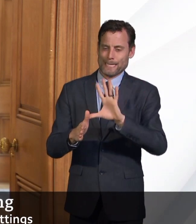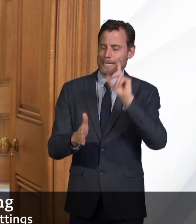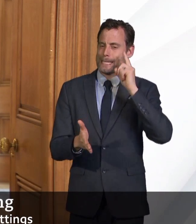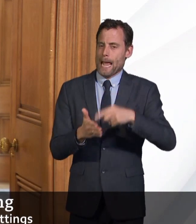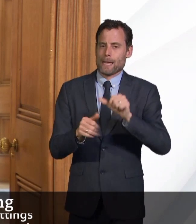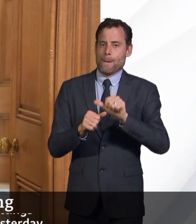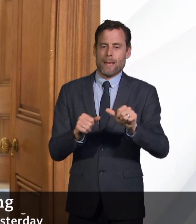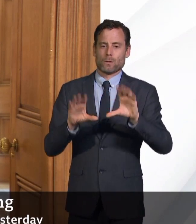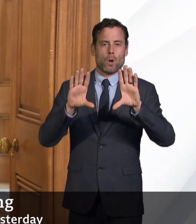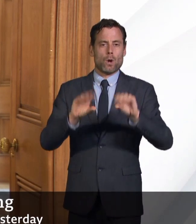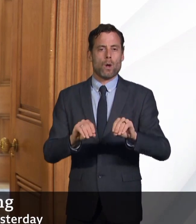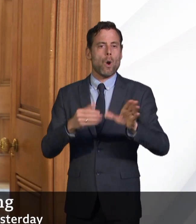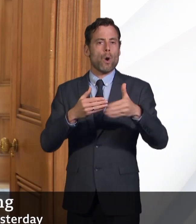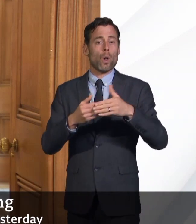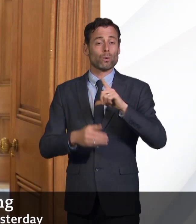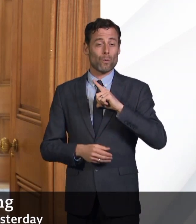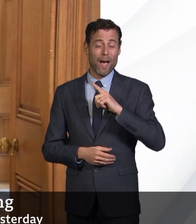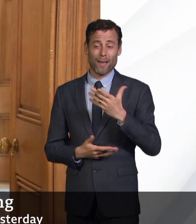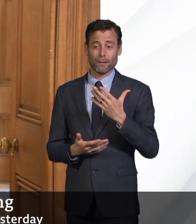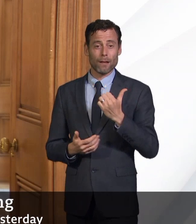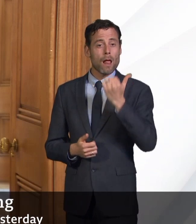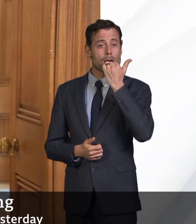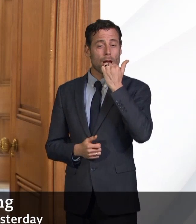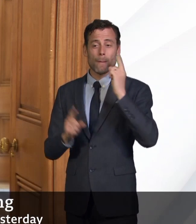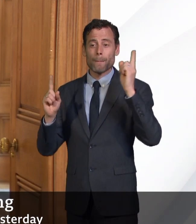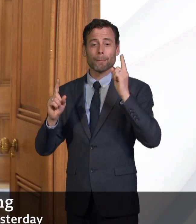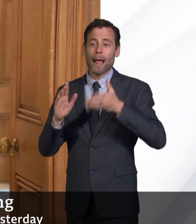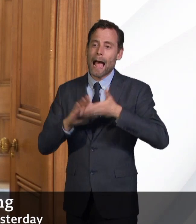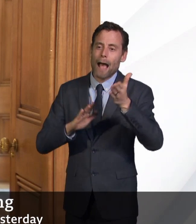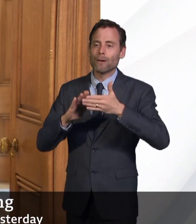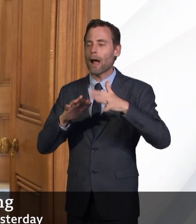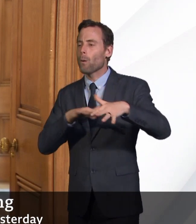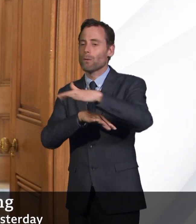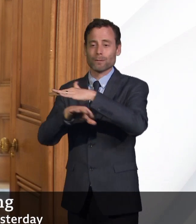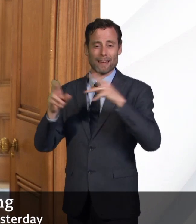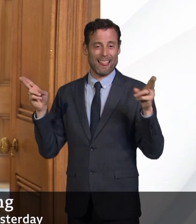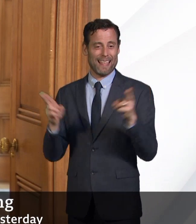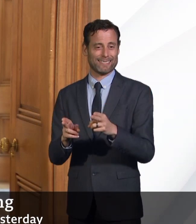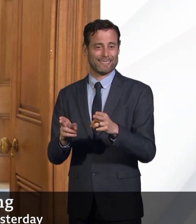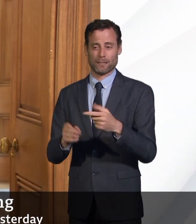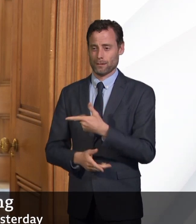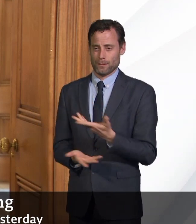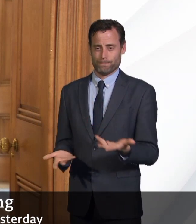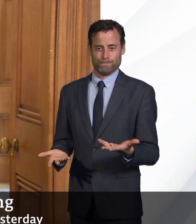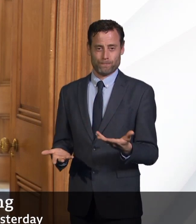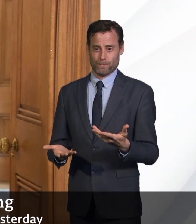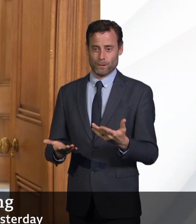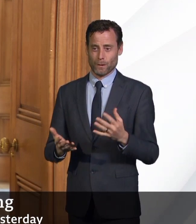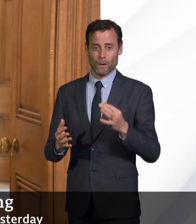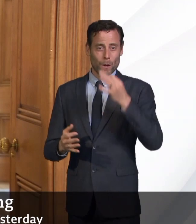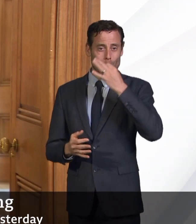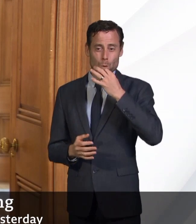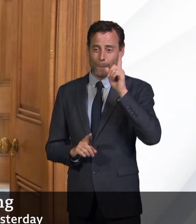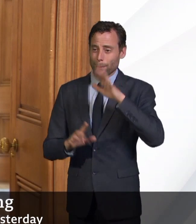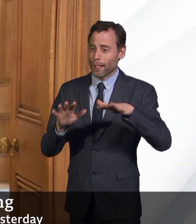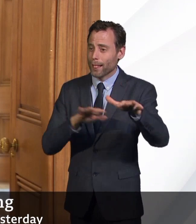in the town centres was obviously down, so where they had branches in town centres, they found that they couldn't really make them viable.